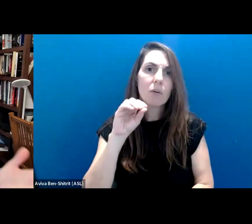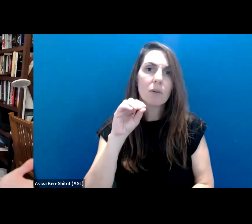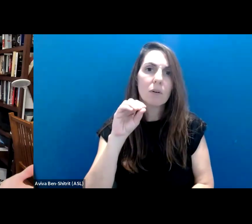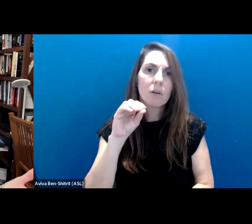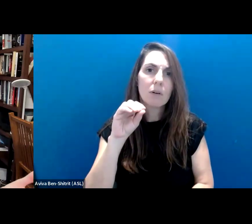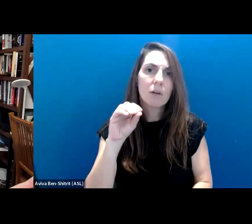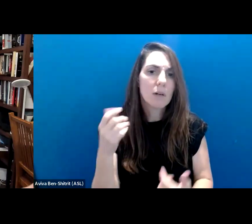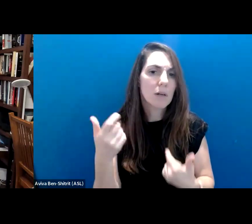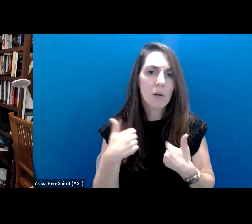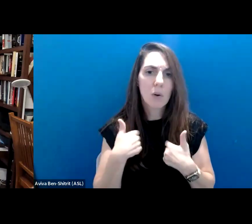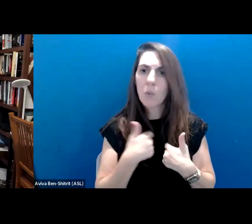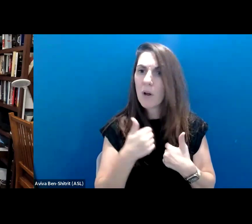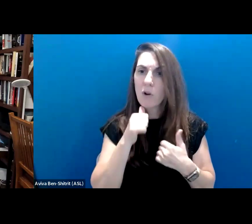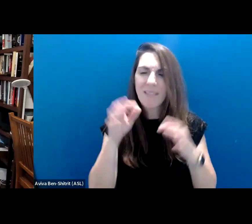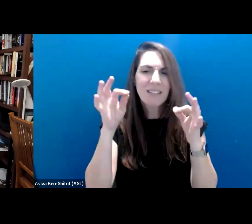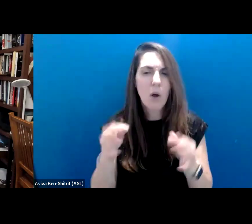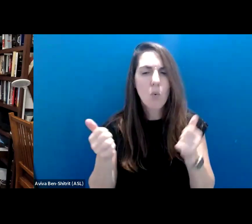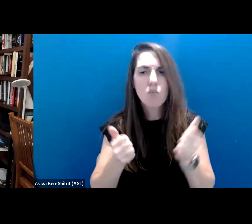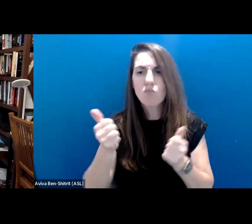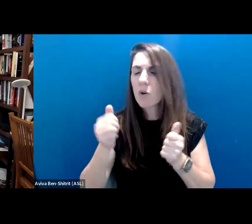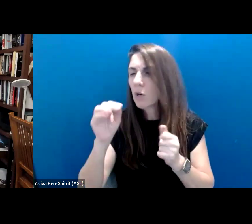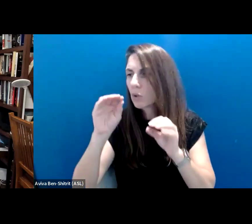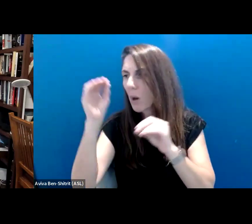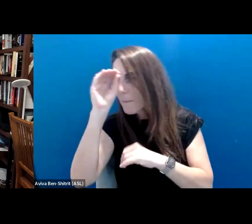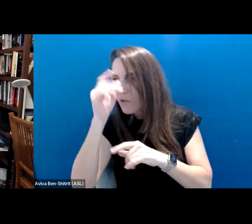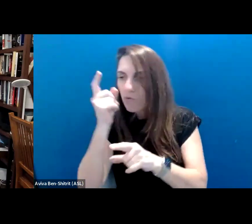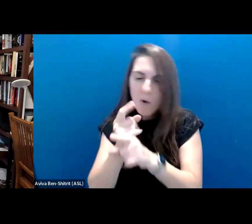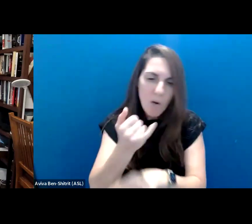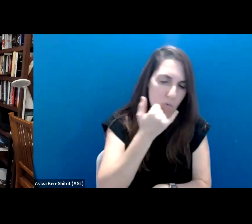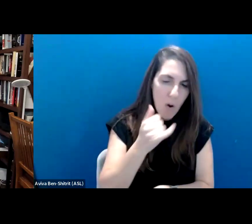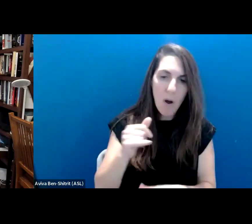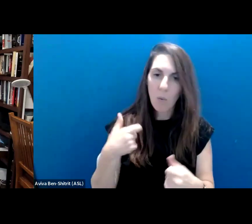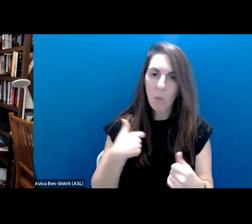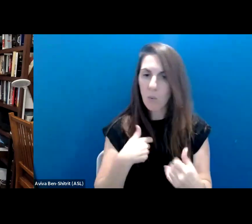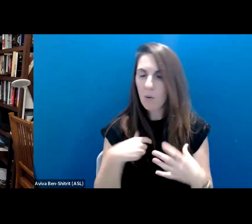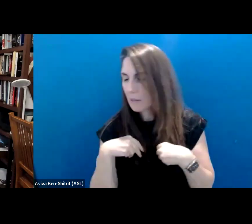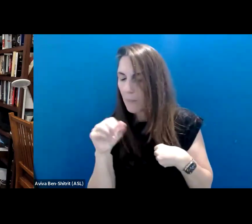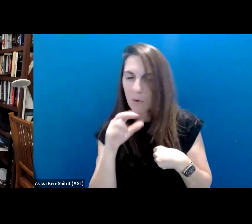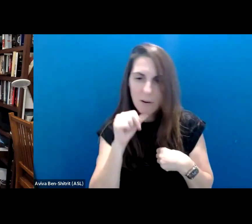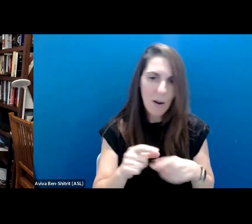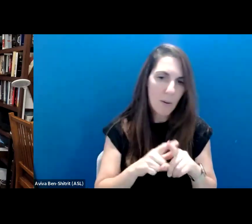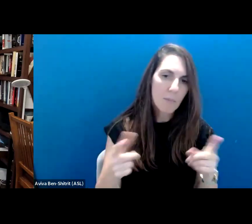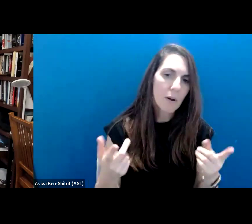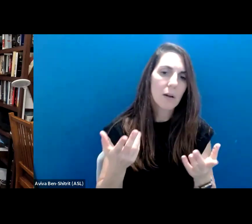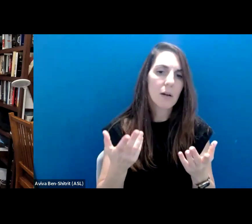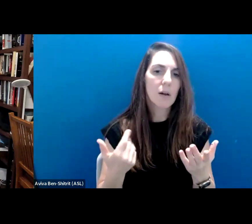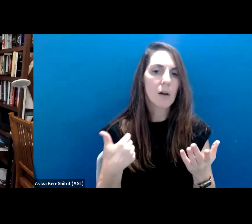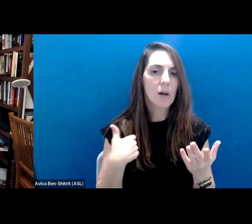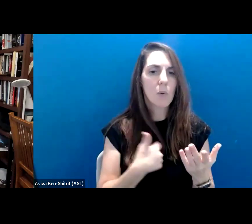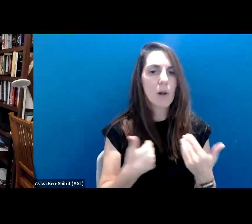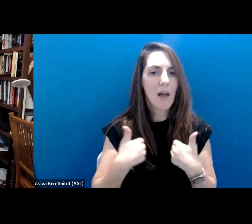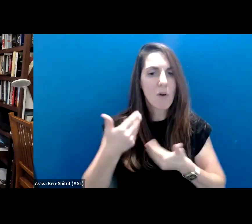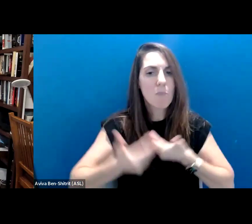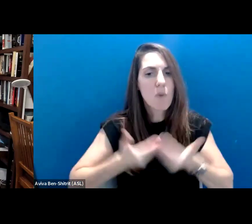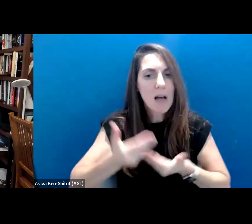we're not a clearinghouse, but there may be value in having a process by which people who are submitting comments can respond to